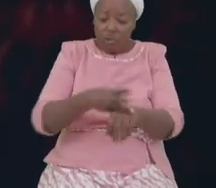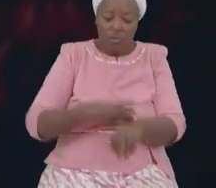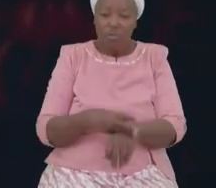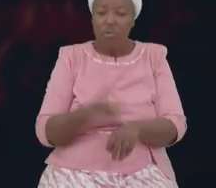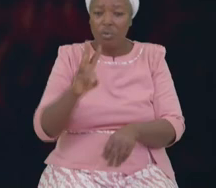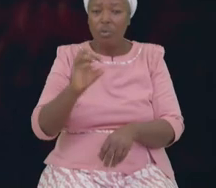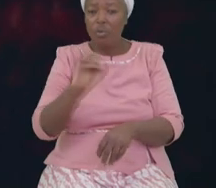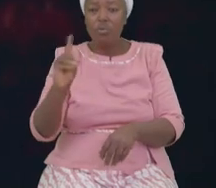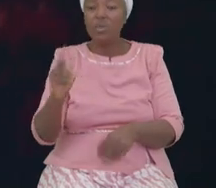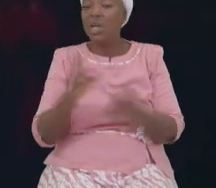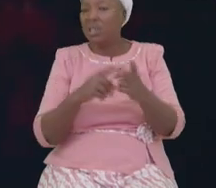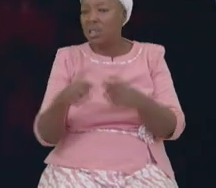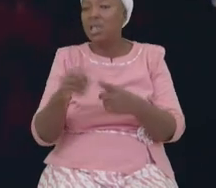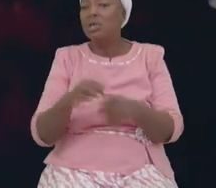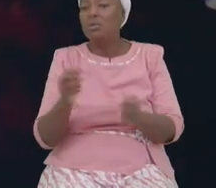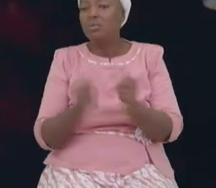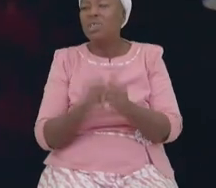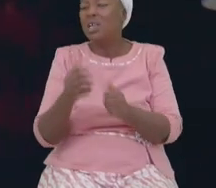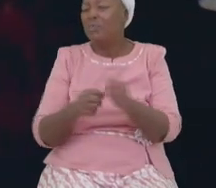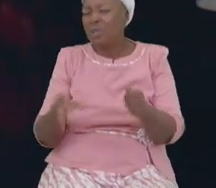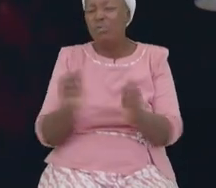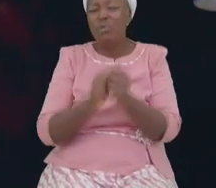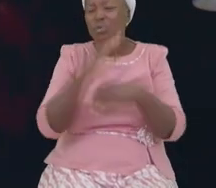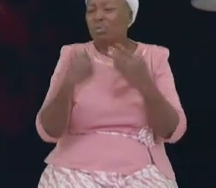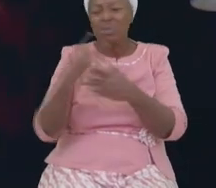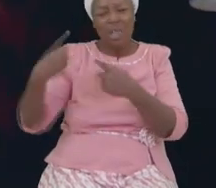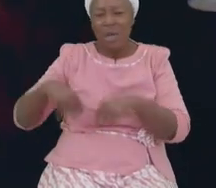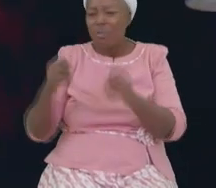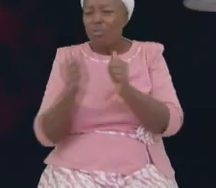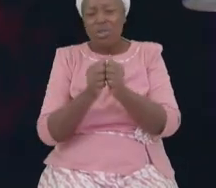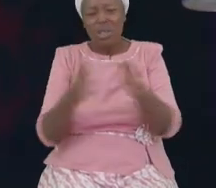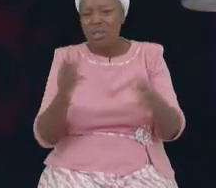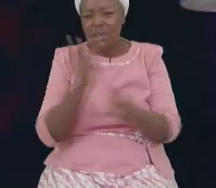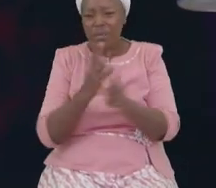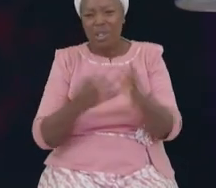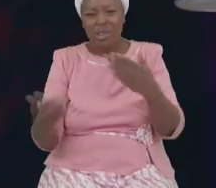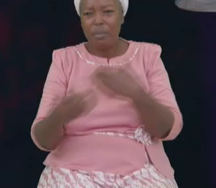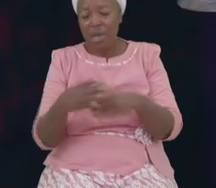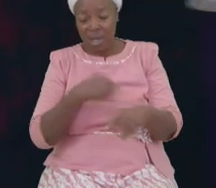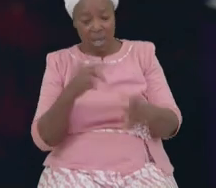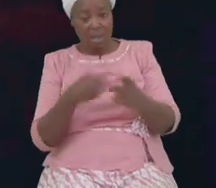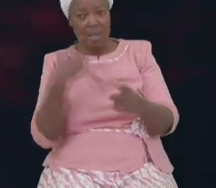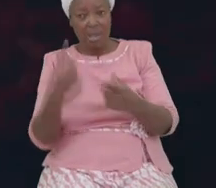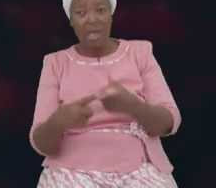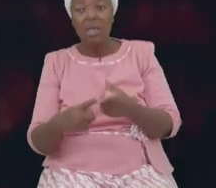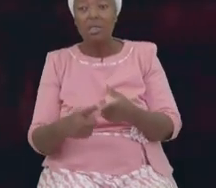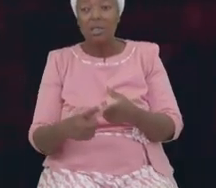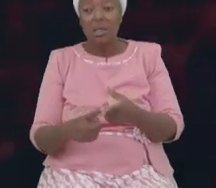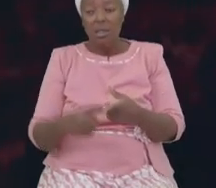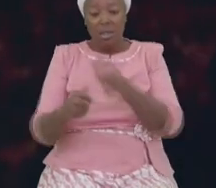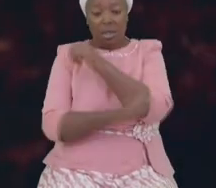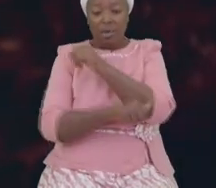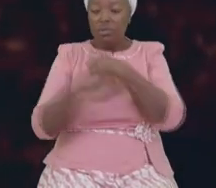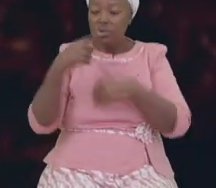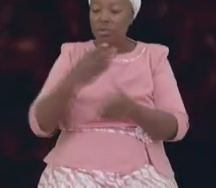Lord had chosen with all the heart, all the soul, without any reservation. And then he told those servants,